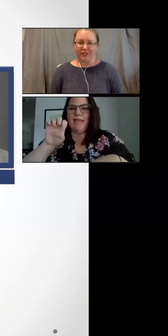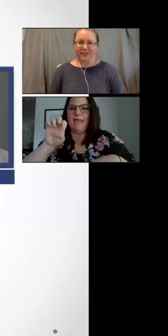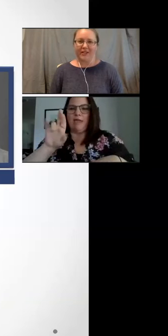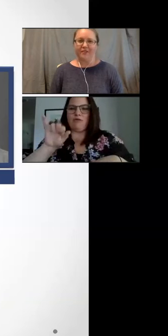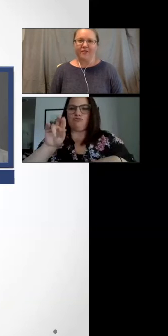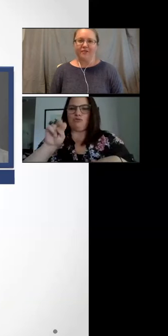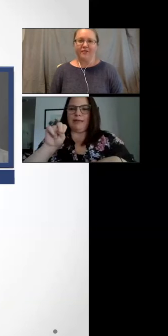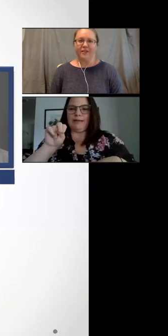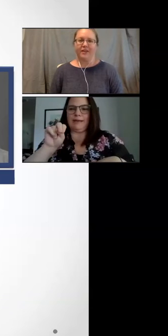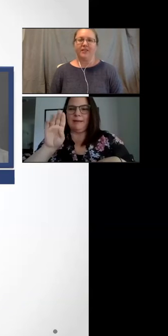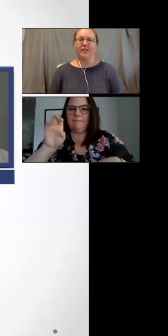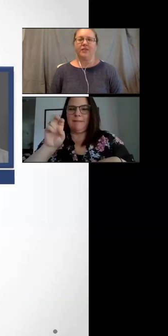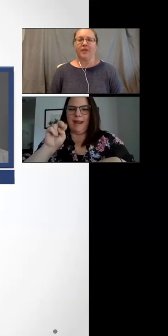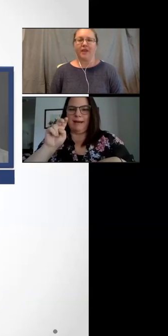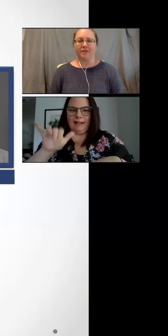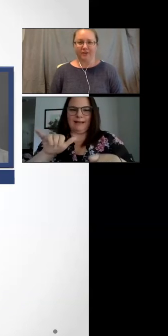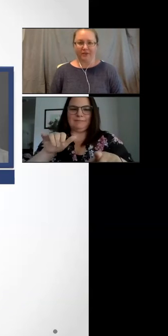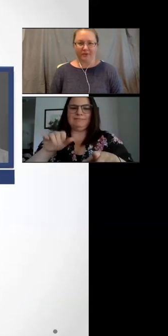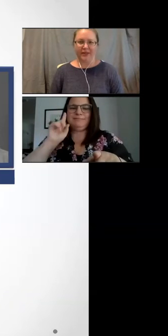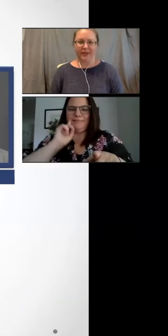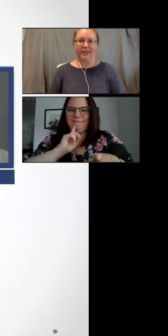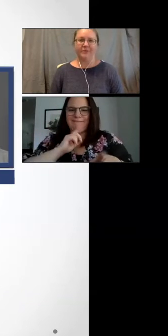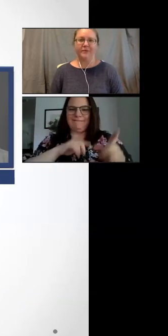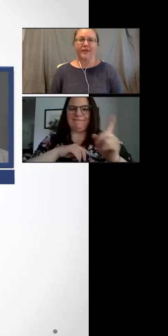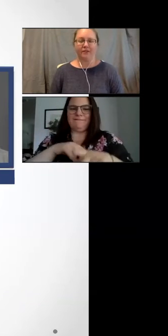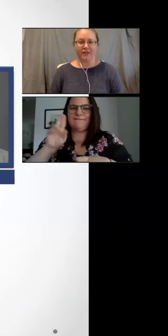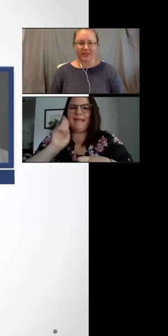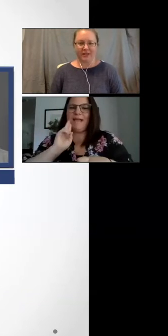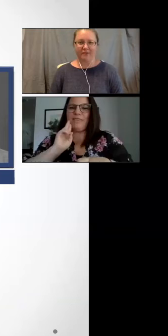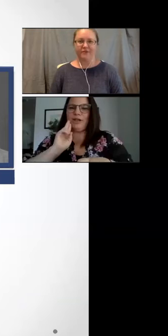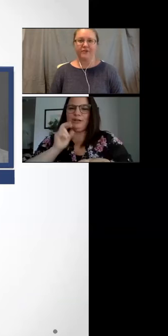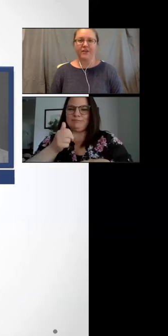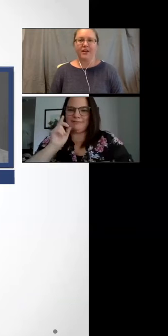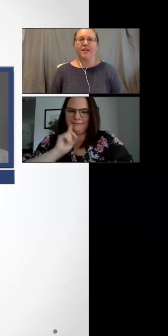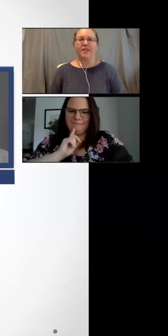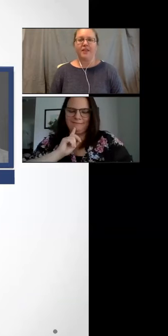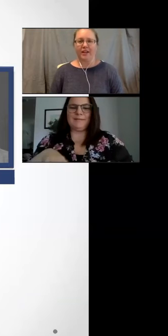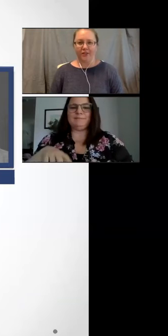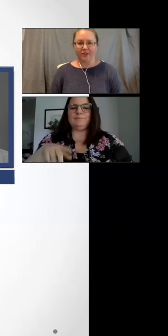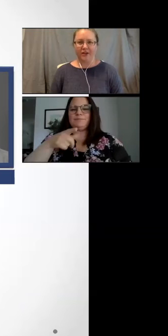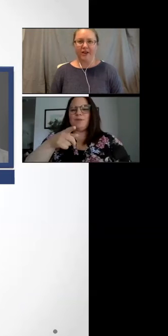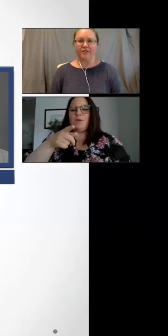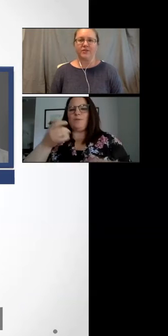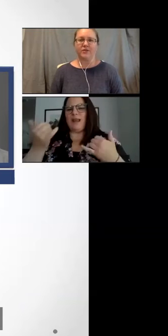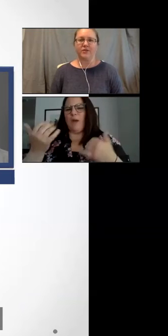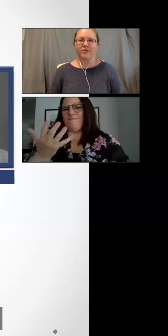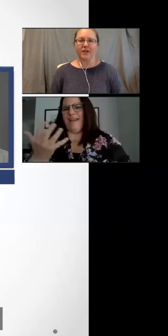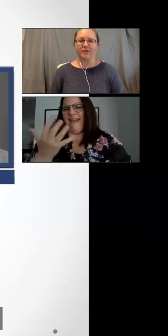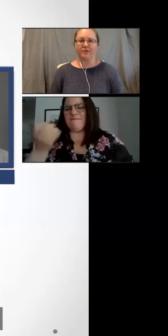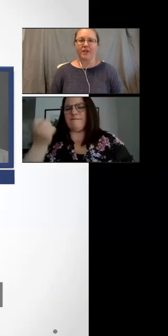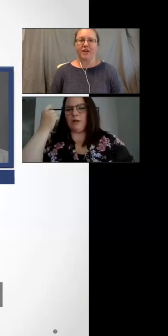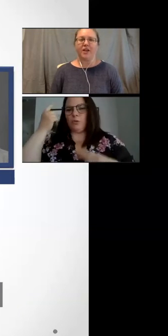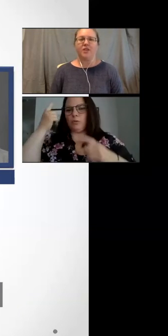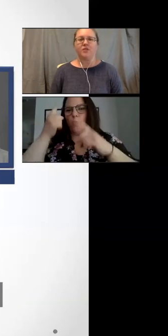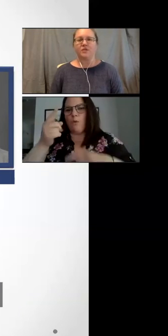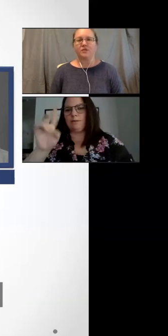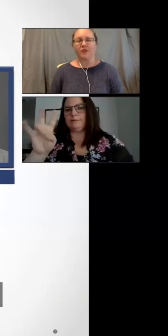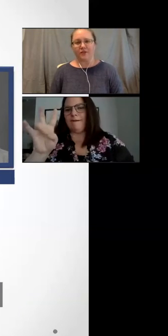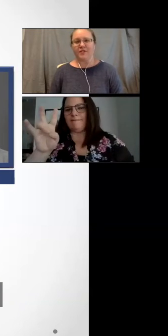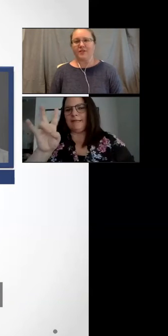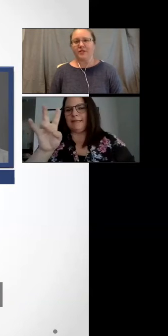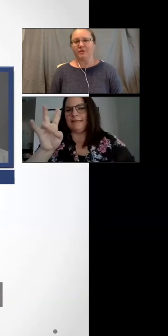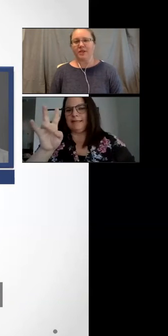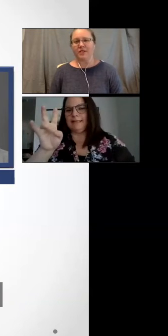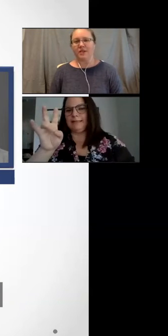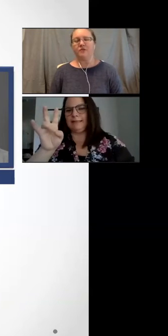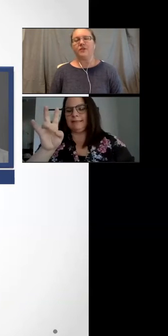Roger is deaf. Then we have Erin Bentley. Erin is deaf. Then Heather. Heather is also deaf. So there's the 5 of